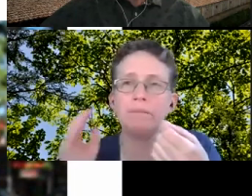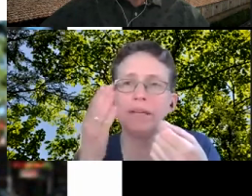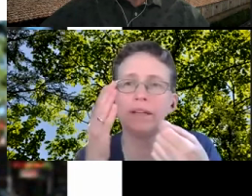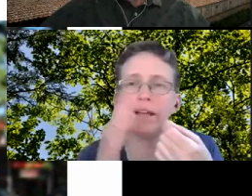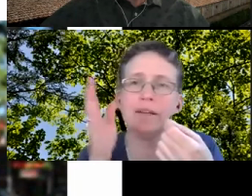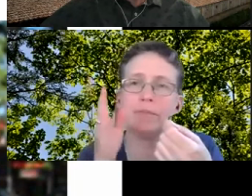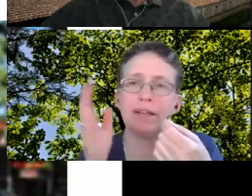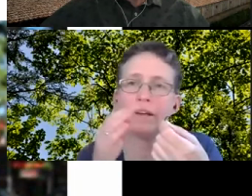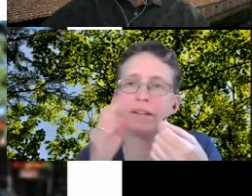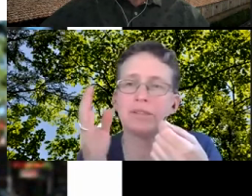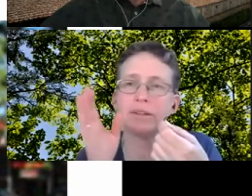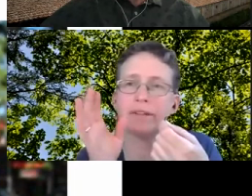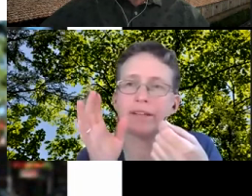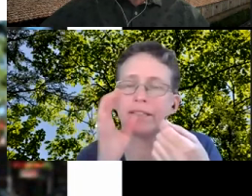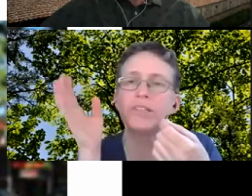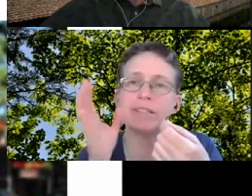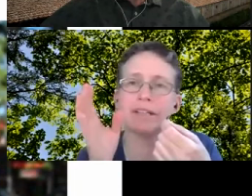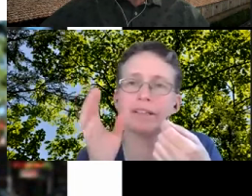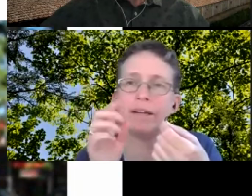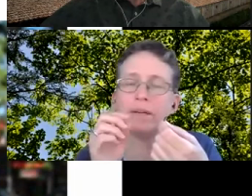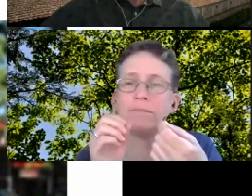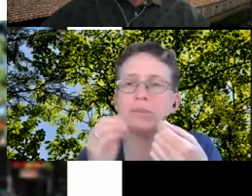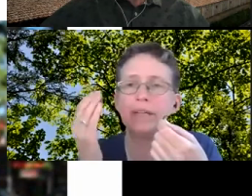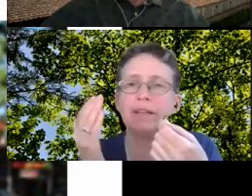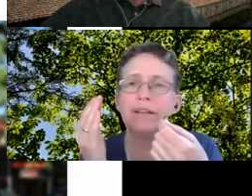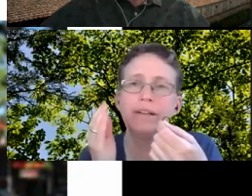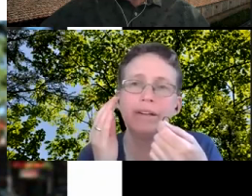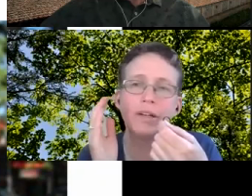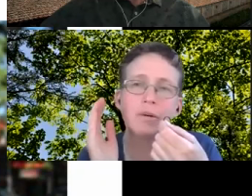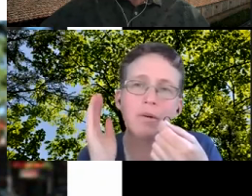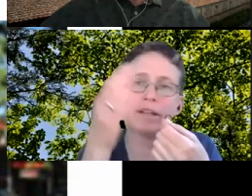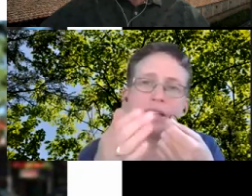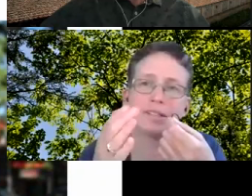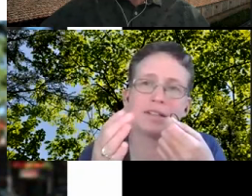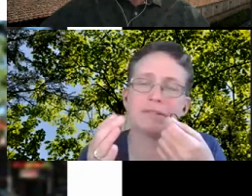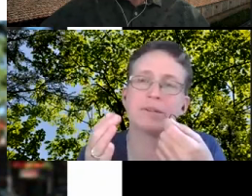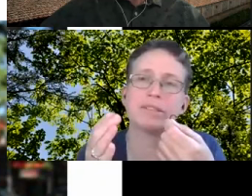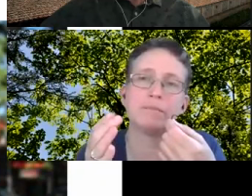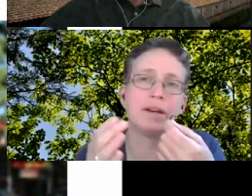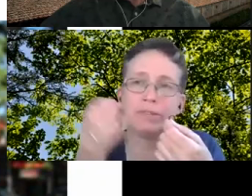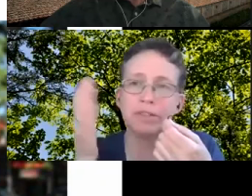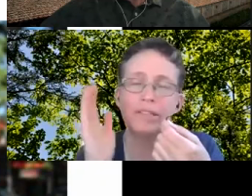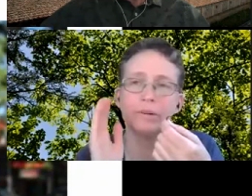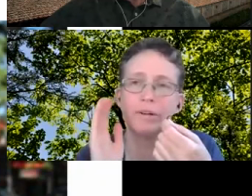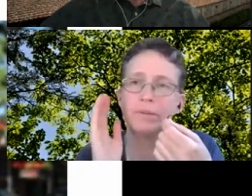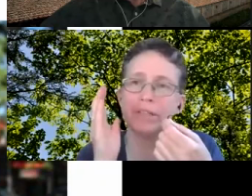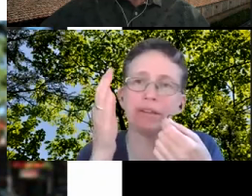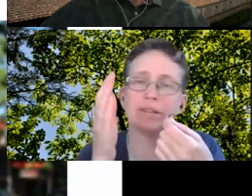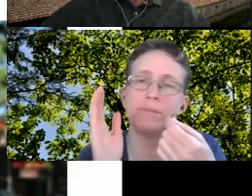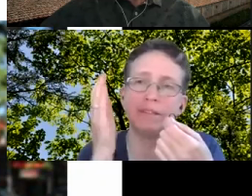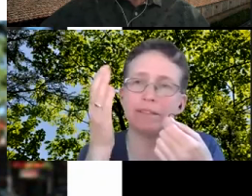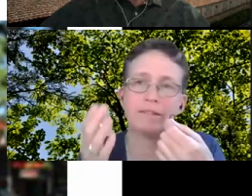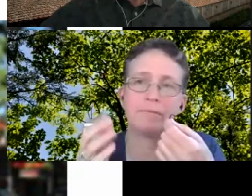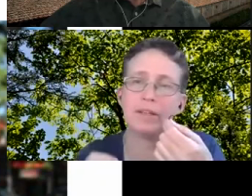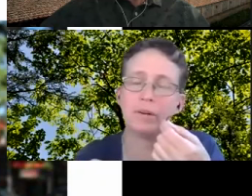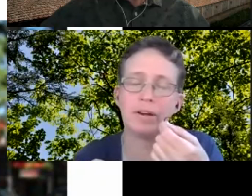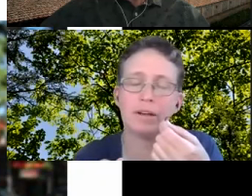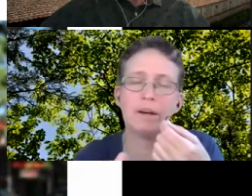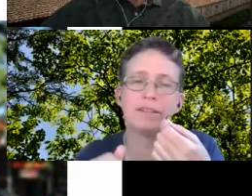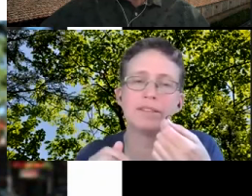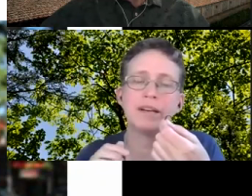there can be an alignment, a sort of like synergistic alignment between, organizations that are focused on biodiversity or particular species, like,